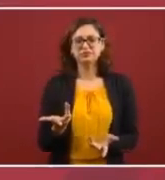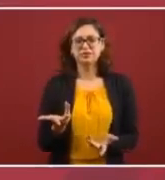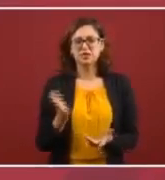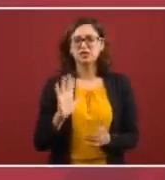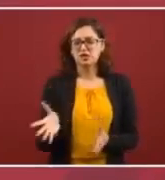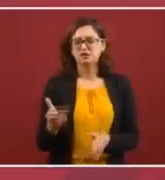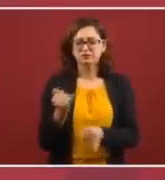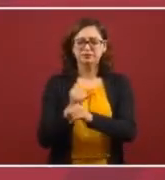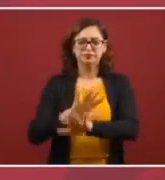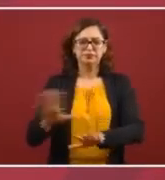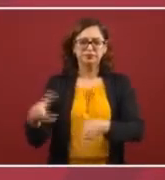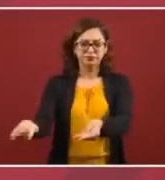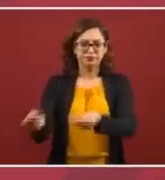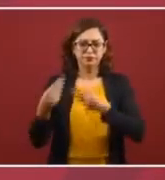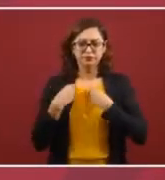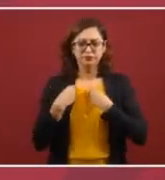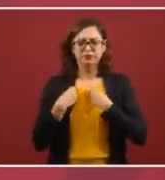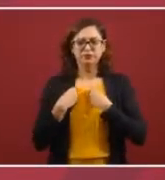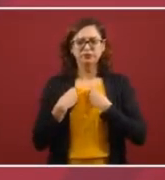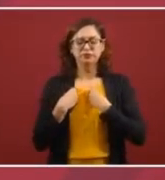I had already been informed